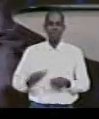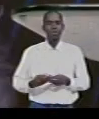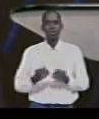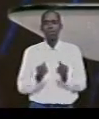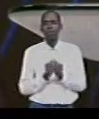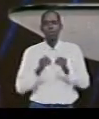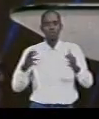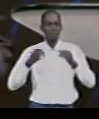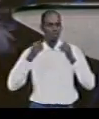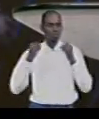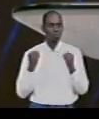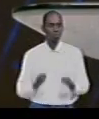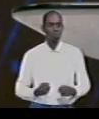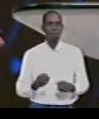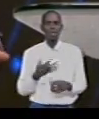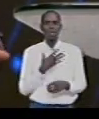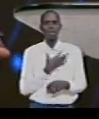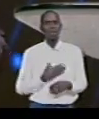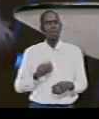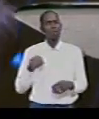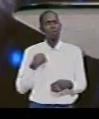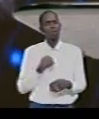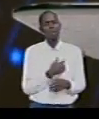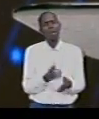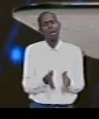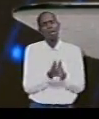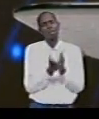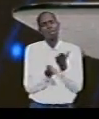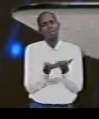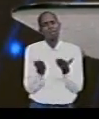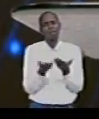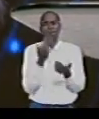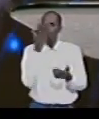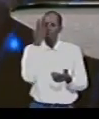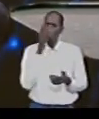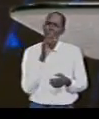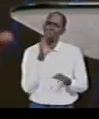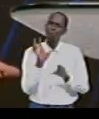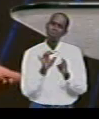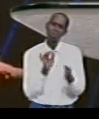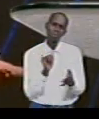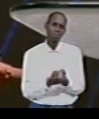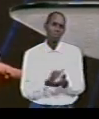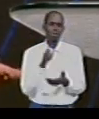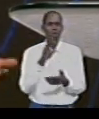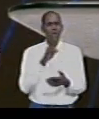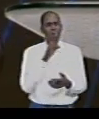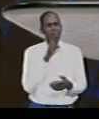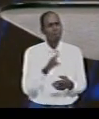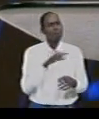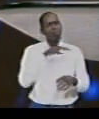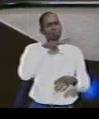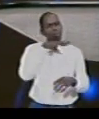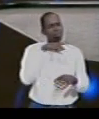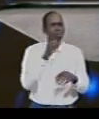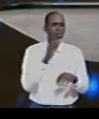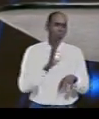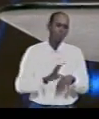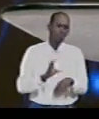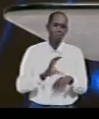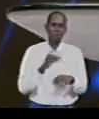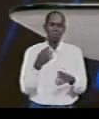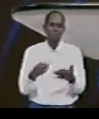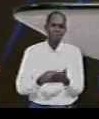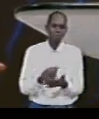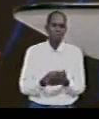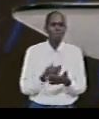spineless. And then we say, why are you doing that? You are corrupting the gospel. You are taking the gospel away. How is it